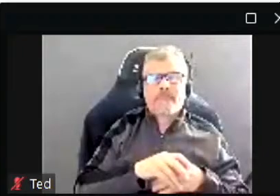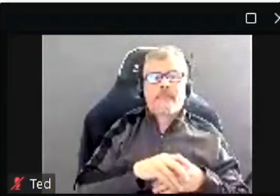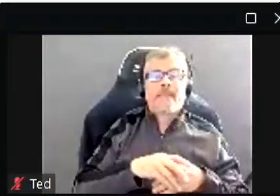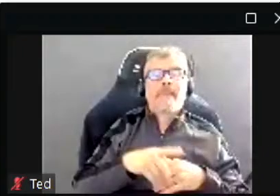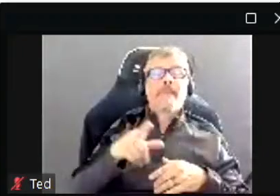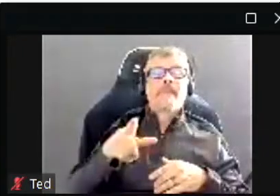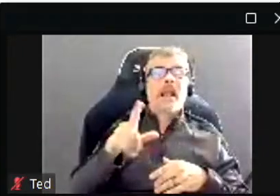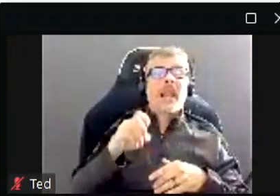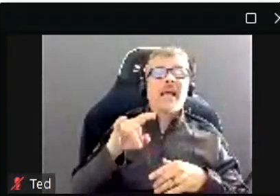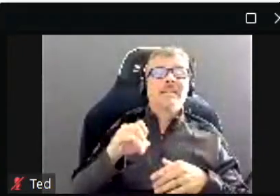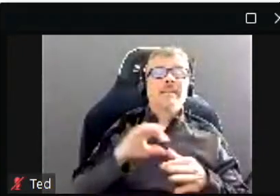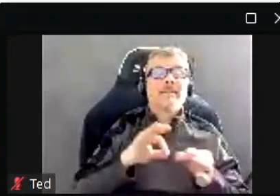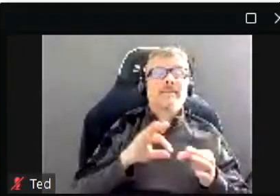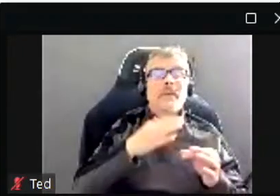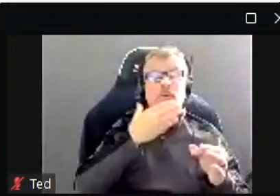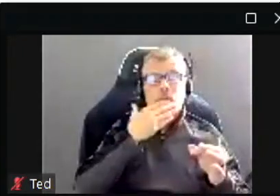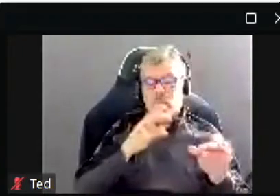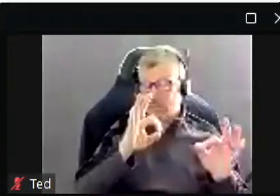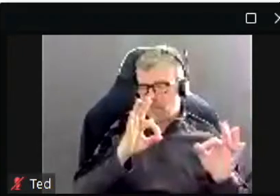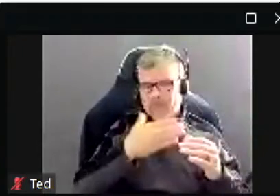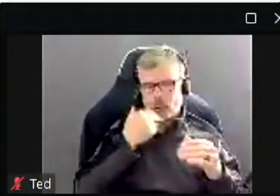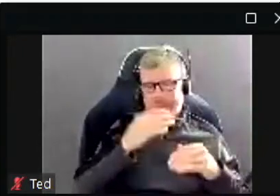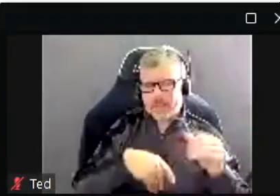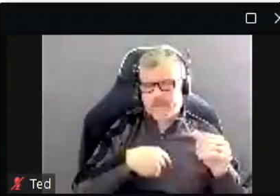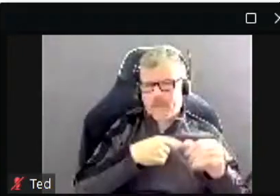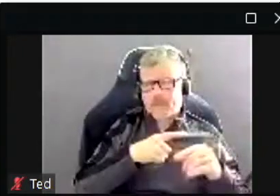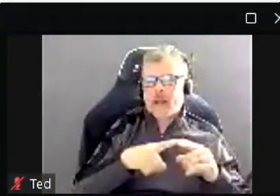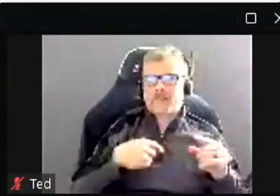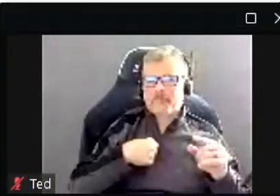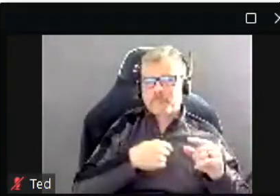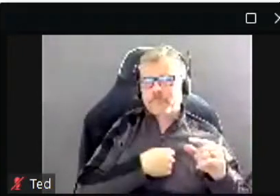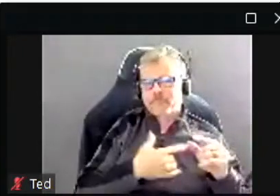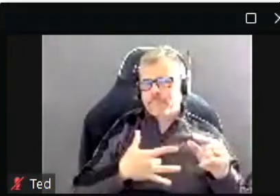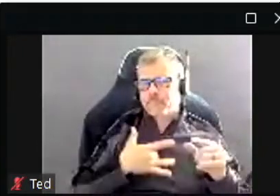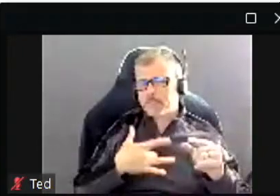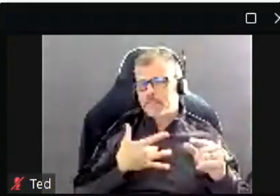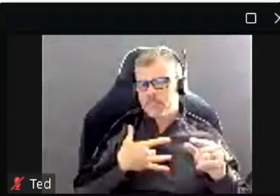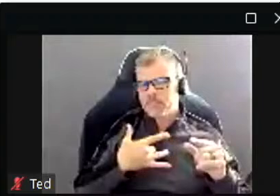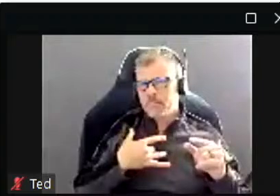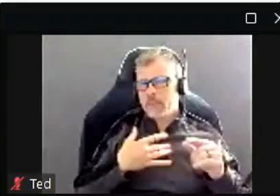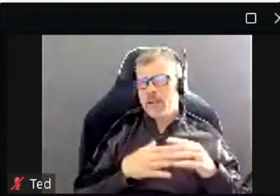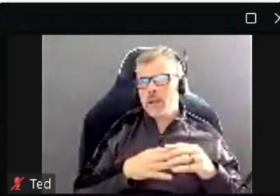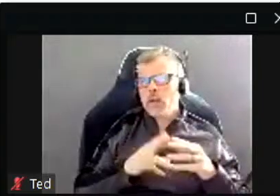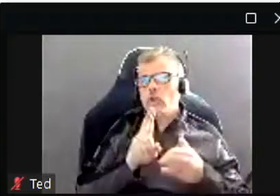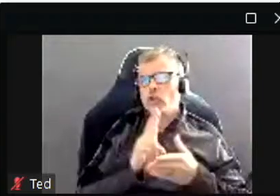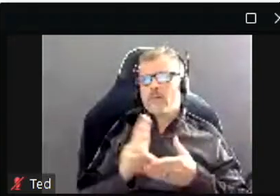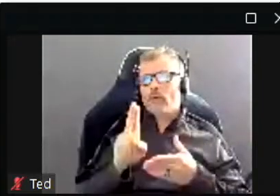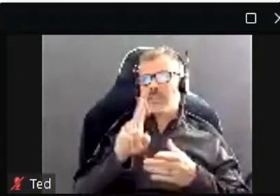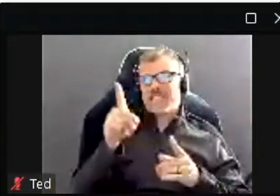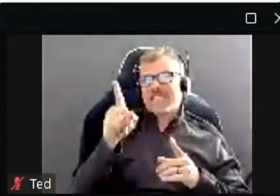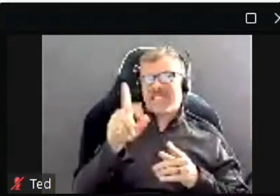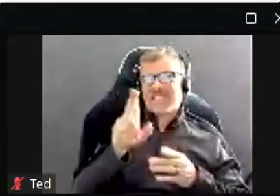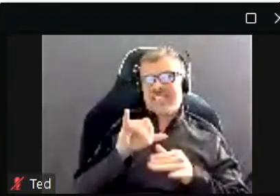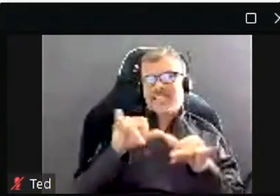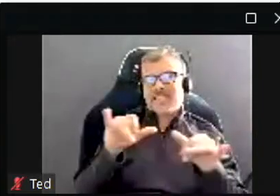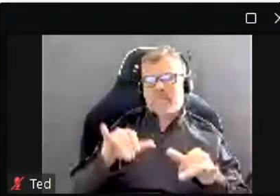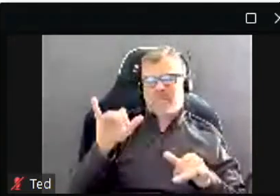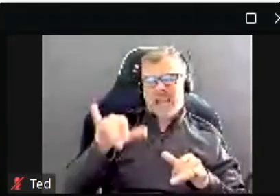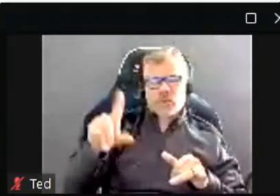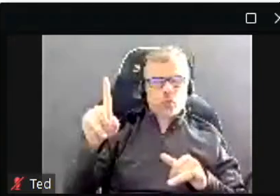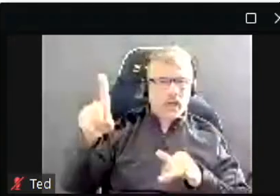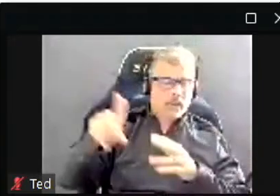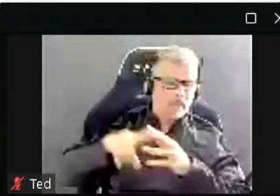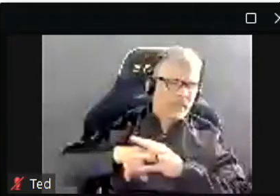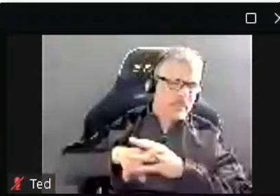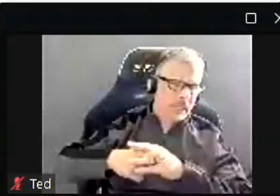about it, much more so than I do. But we do believe that the university system is probably where it begins. I just